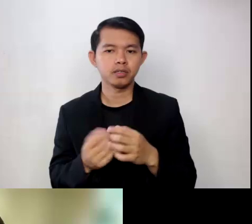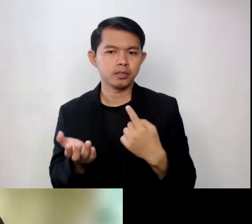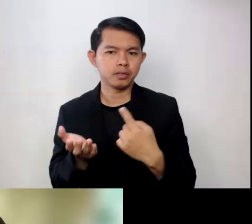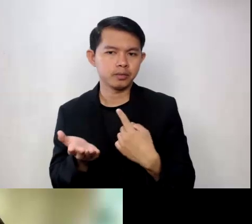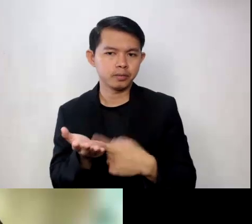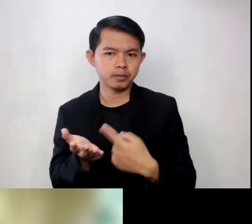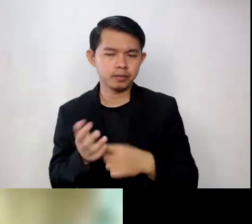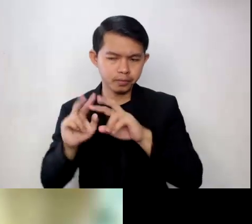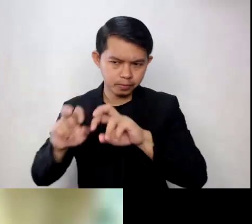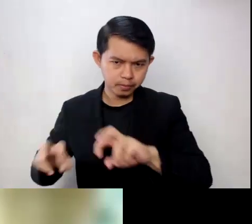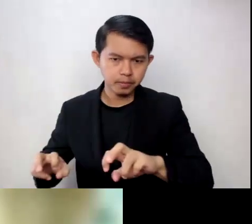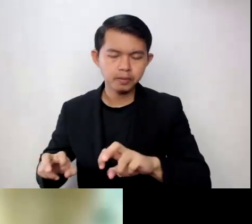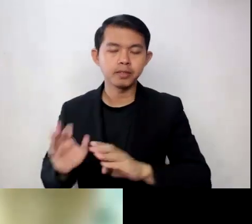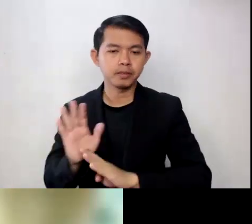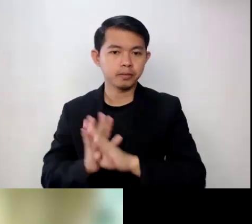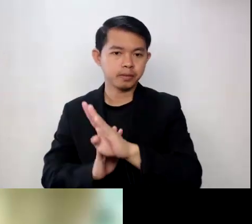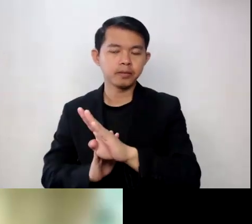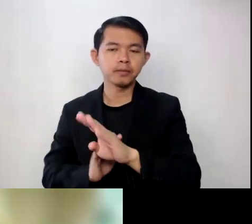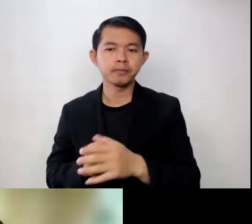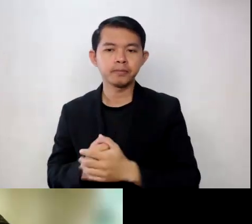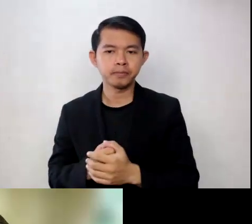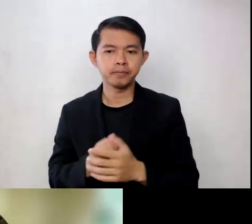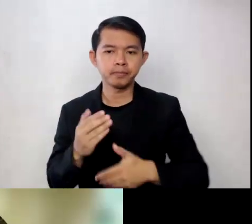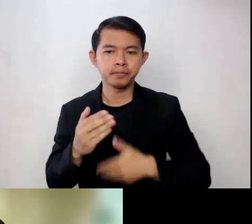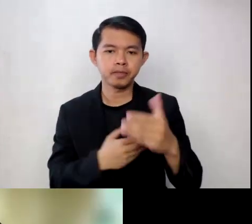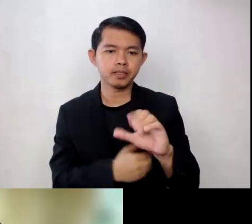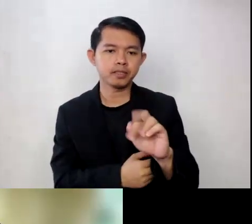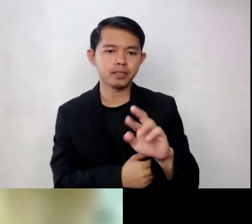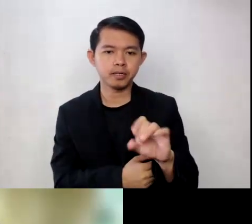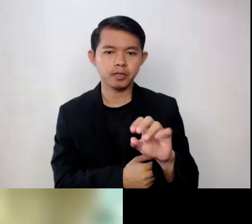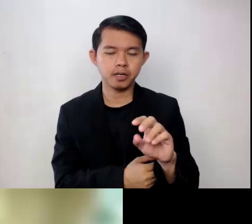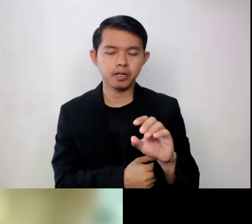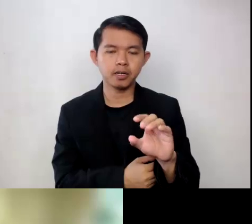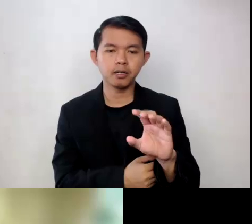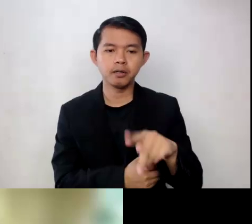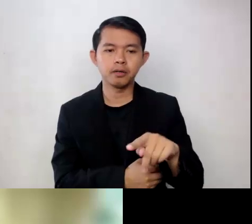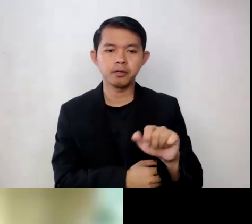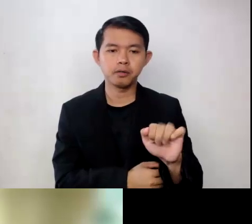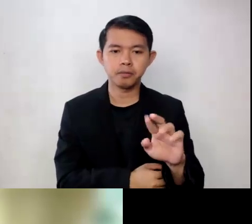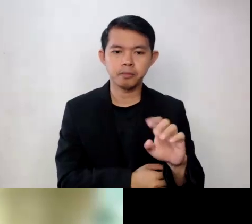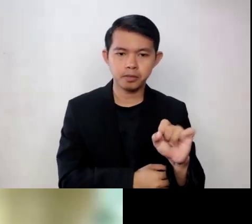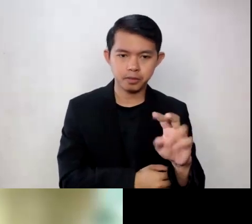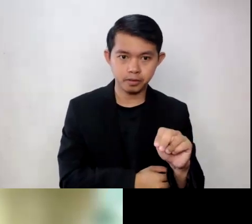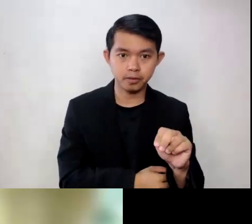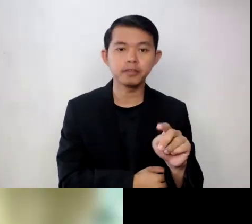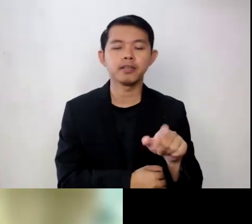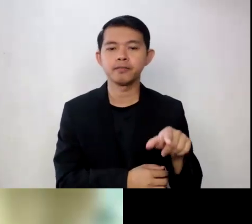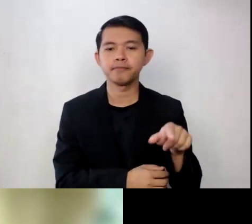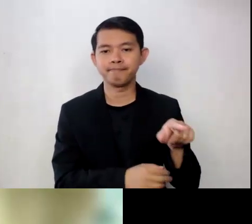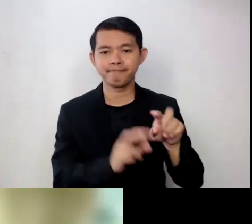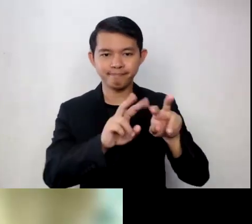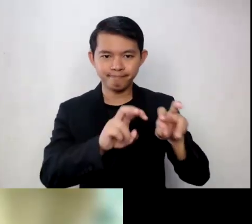siya yung nag-develop. You have Carl Pearson, siya yung sa chi-squared test, correlation coefficient, principal